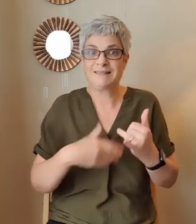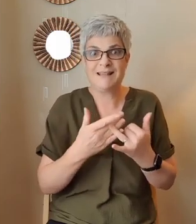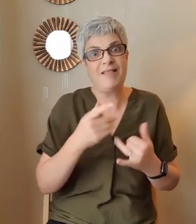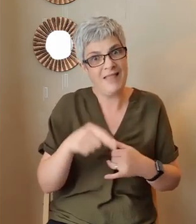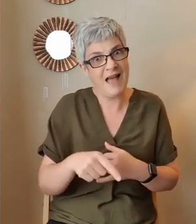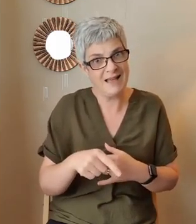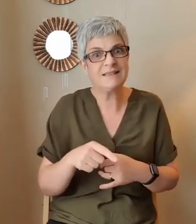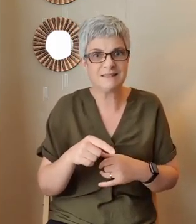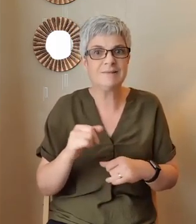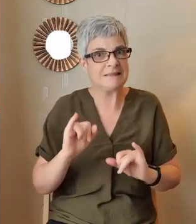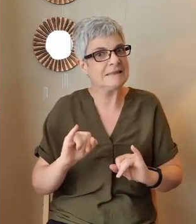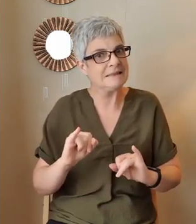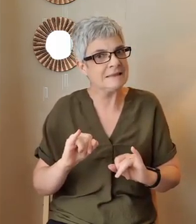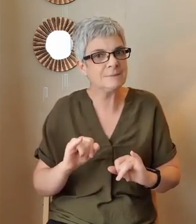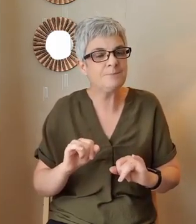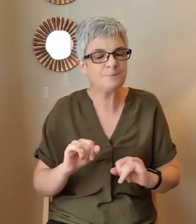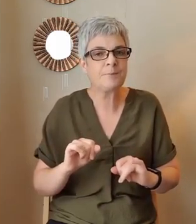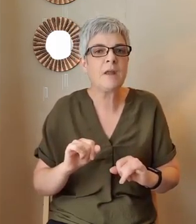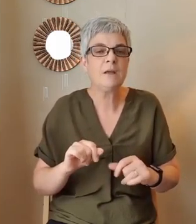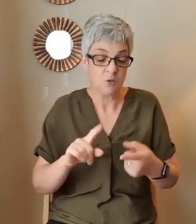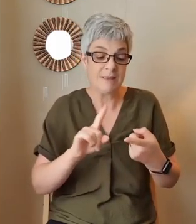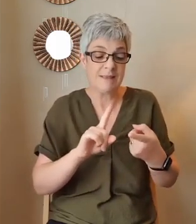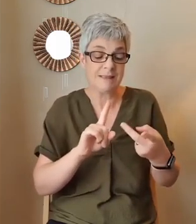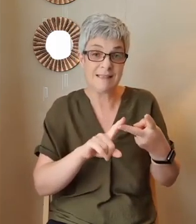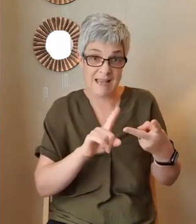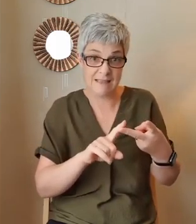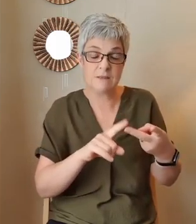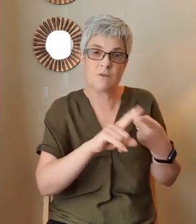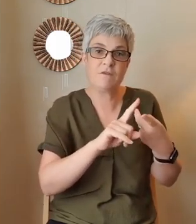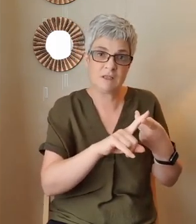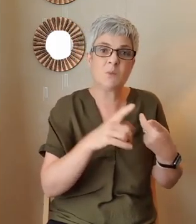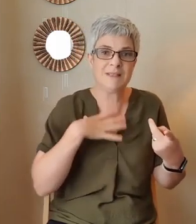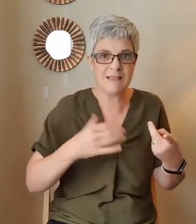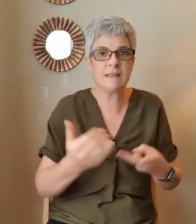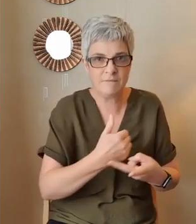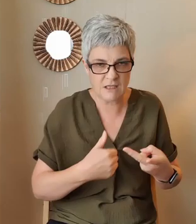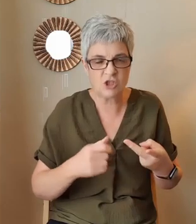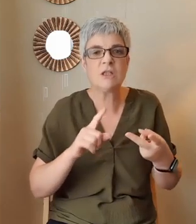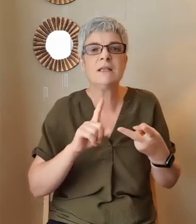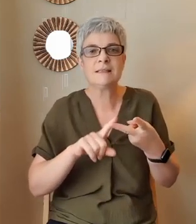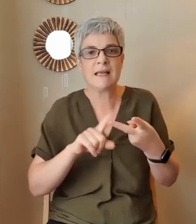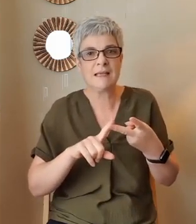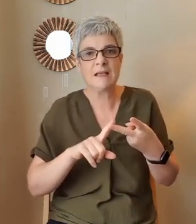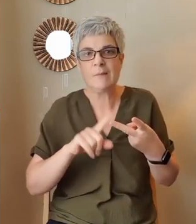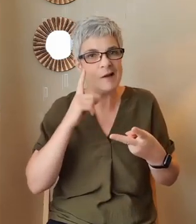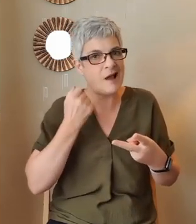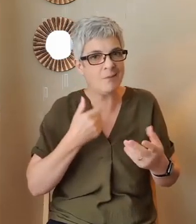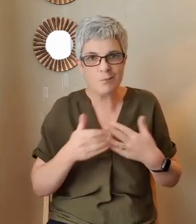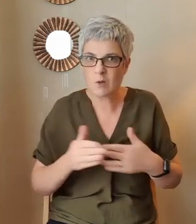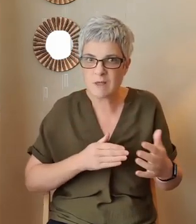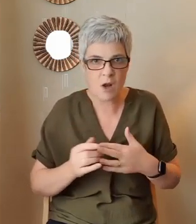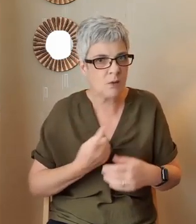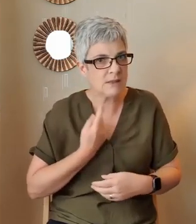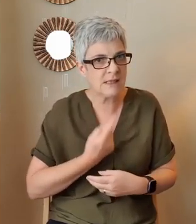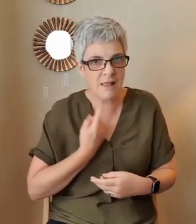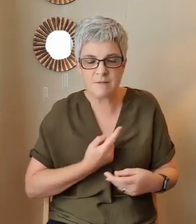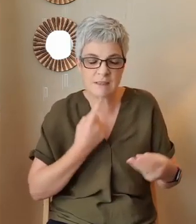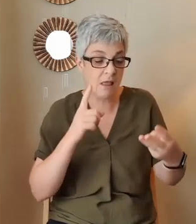So that's the second thing. Firstly, we're in need of forgiveness and salvation. Secondly, we cannot sort that out